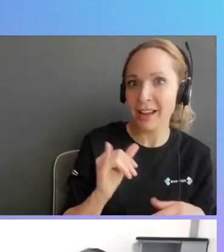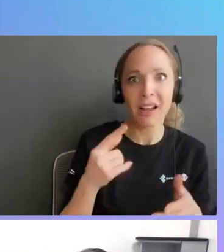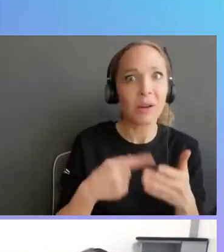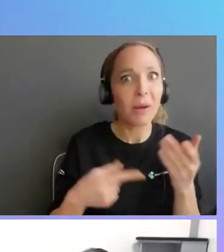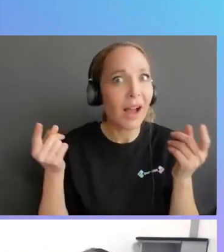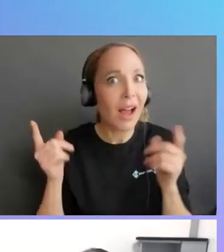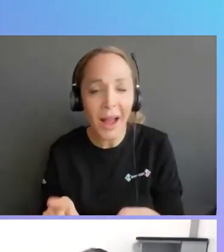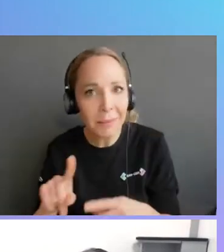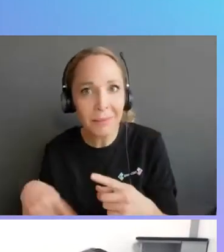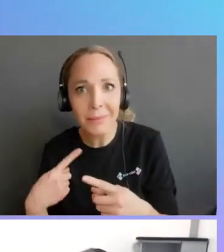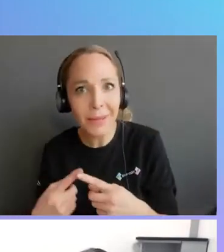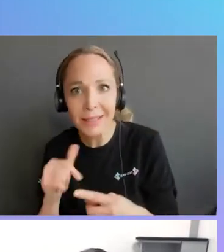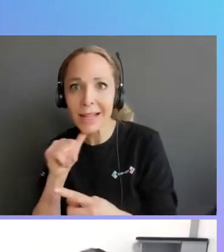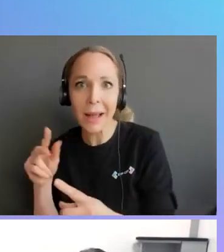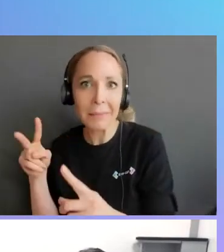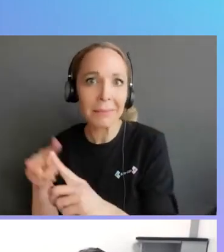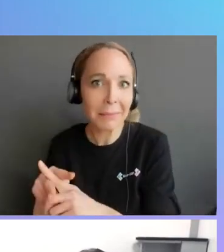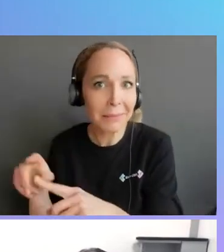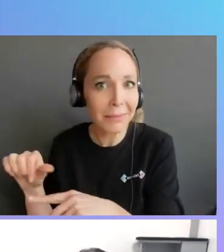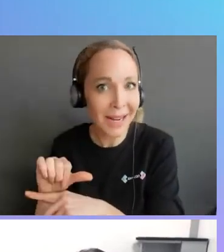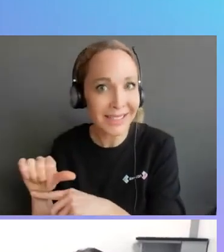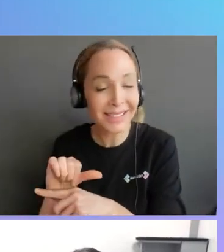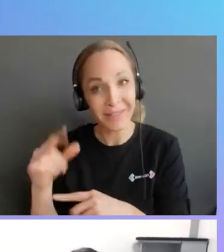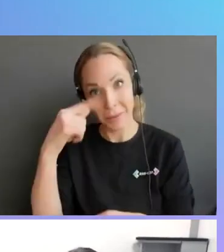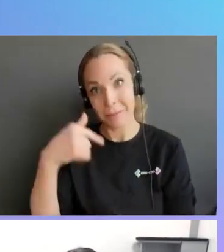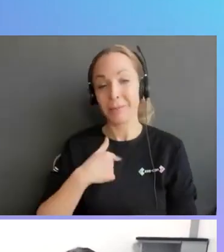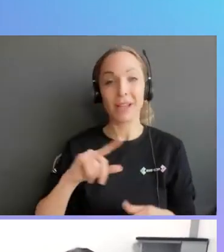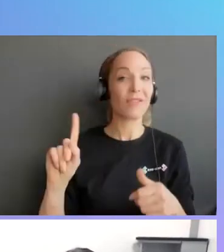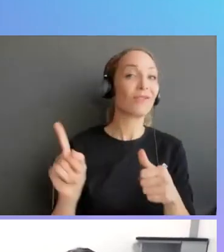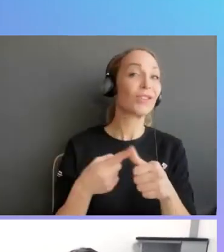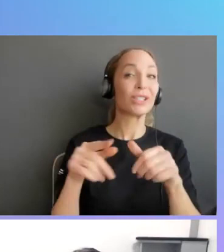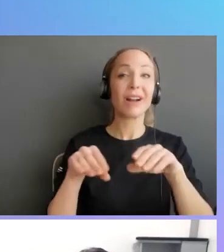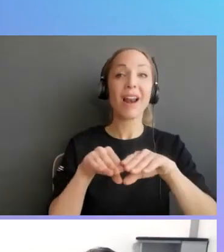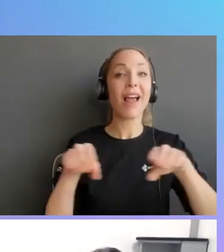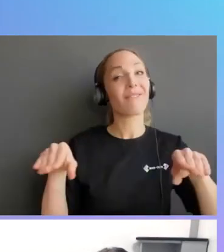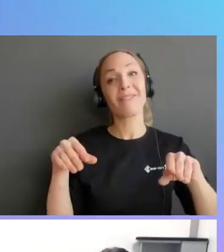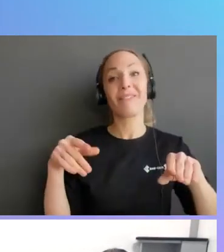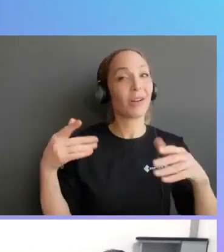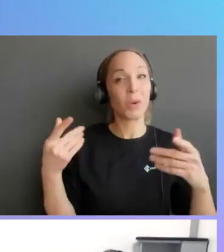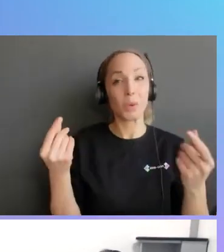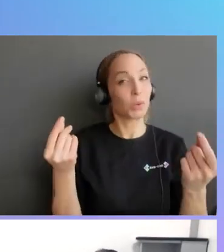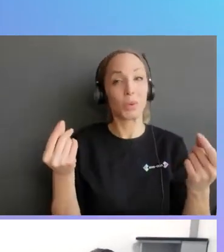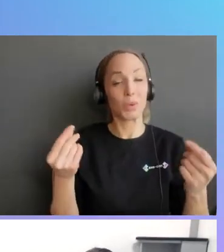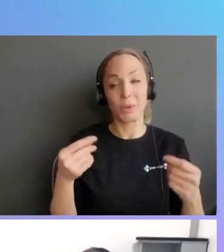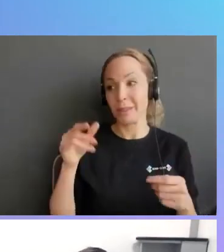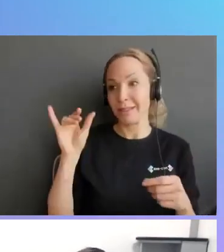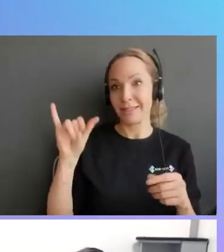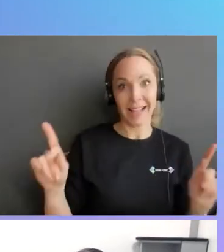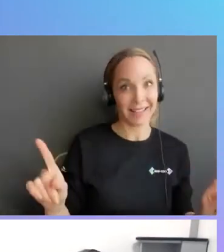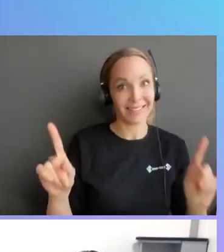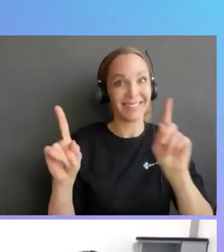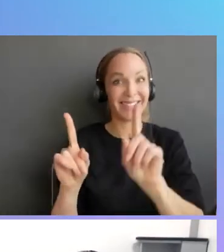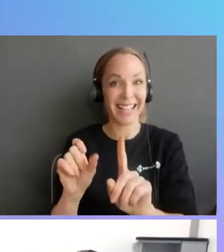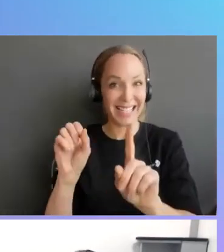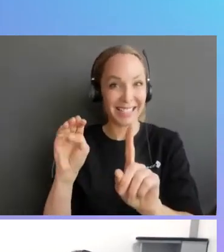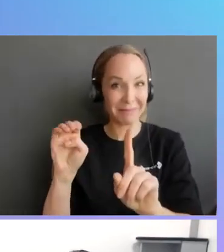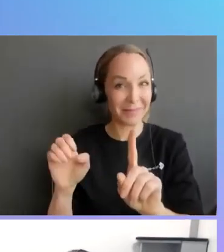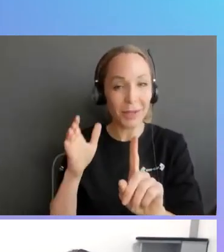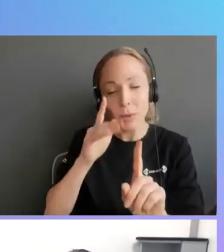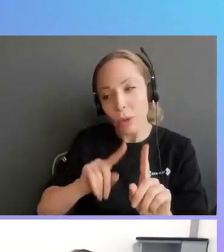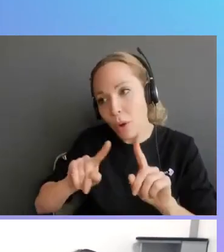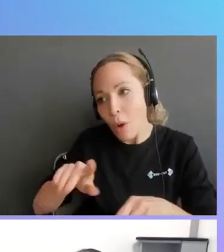level to me is that the accessibility SME works alongside the team. So going to all of the ceremonies, working on